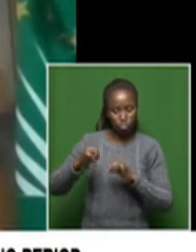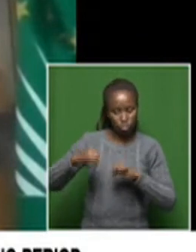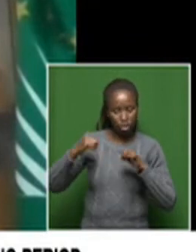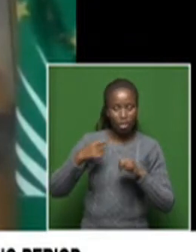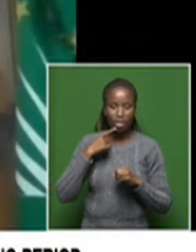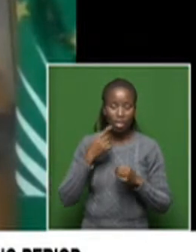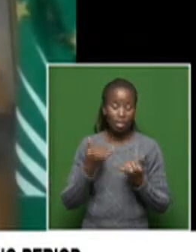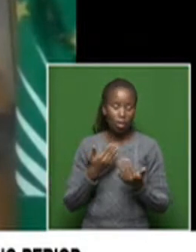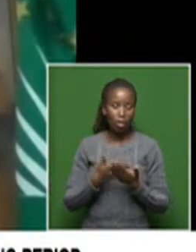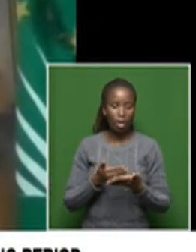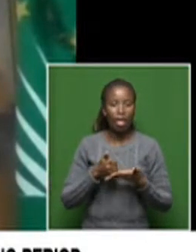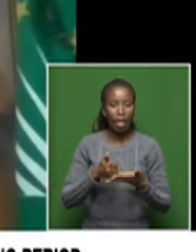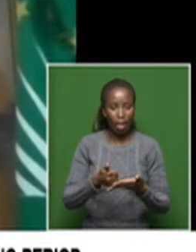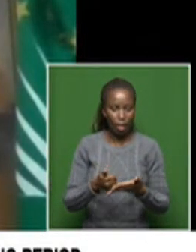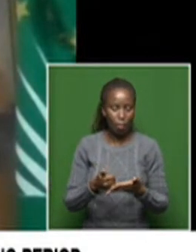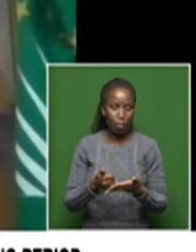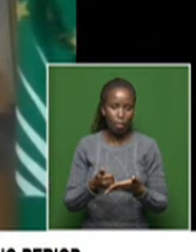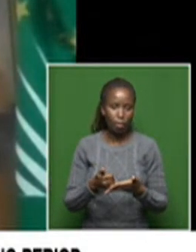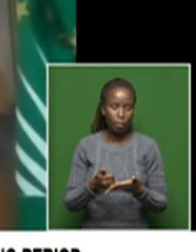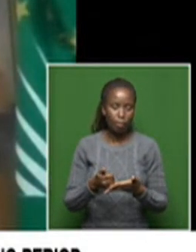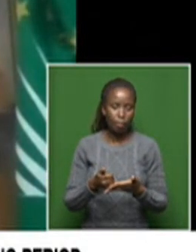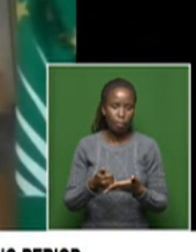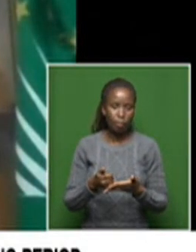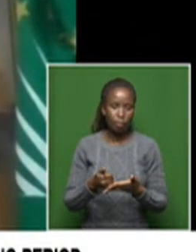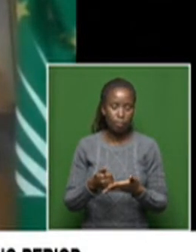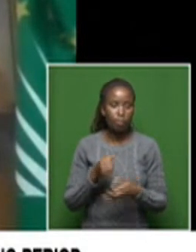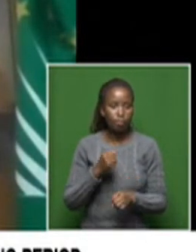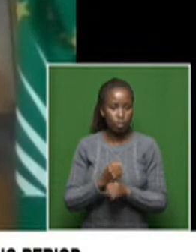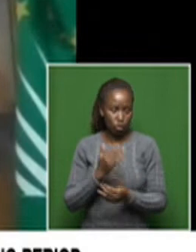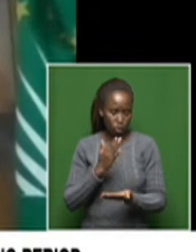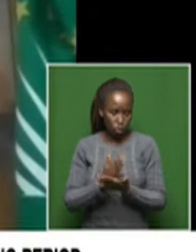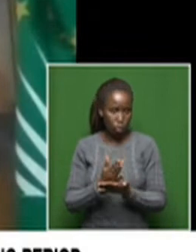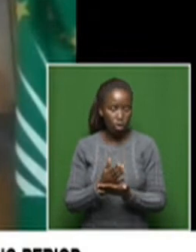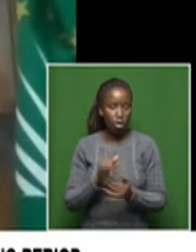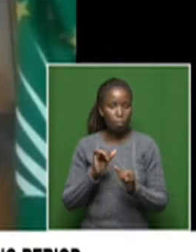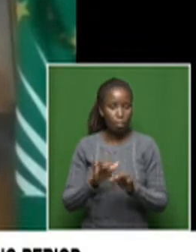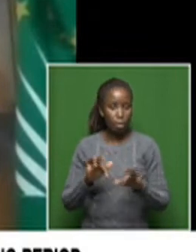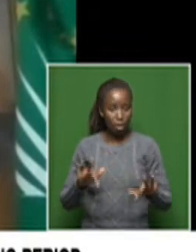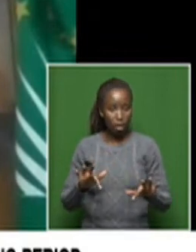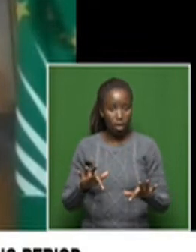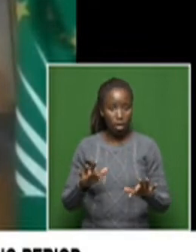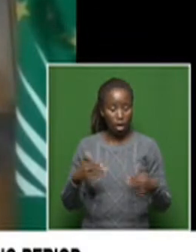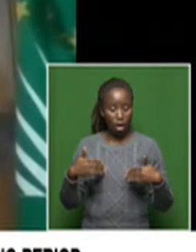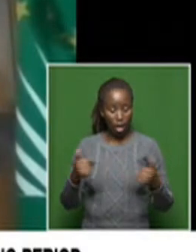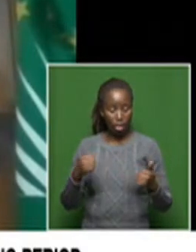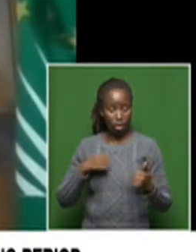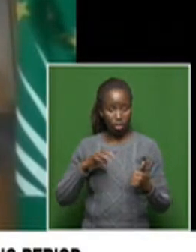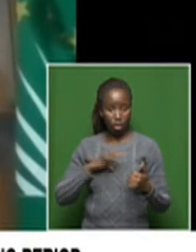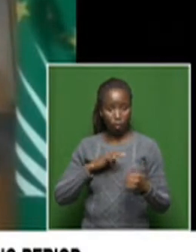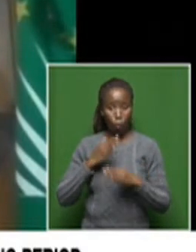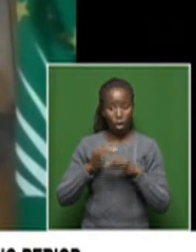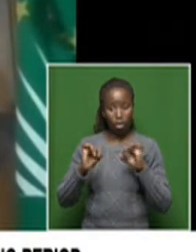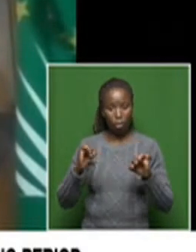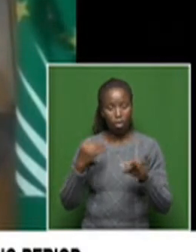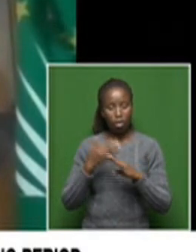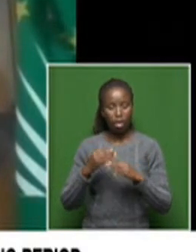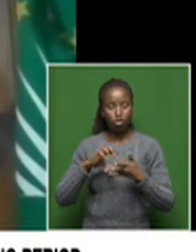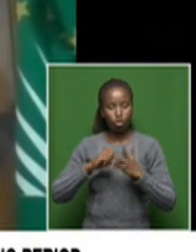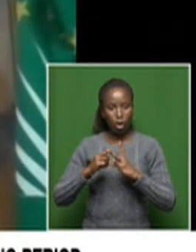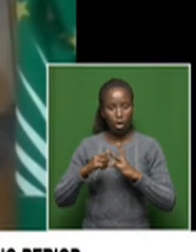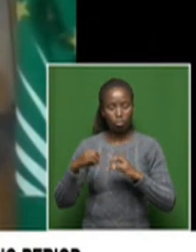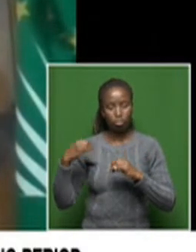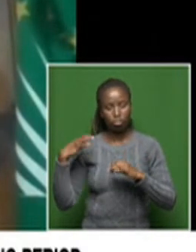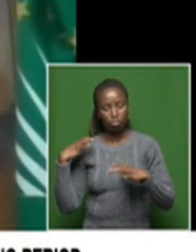the process of ensuring that we ease the burden of the health workers in the province where they